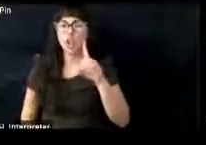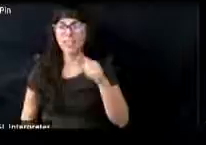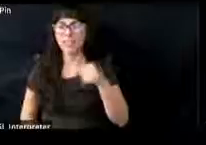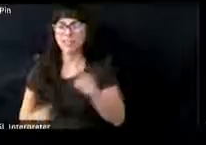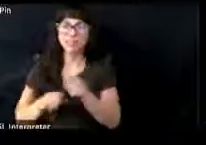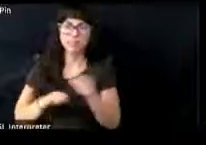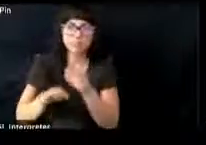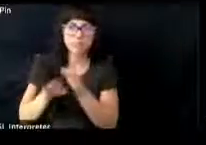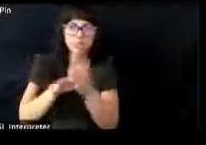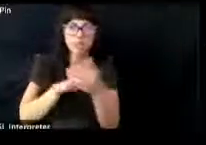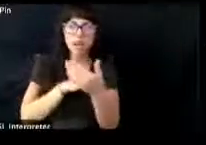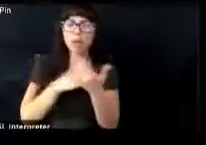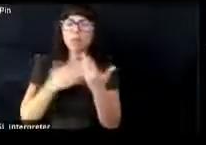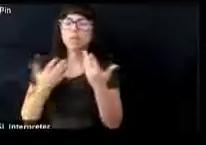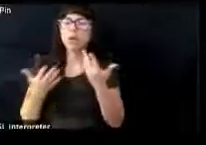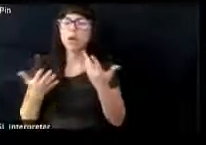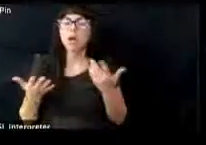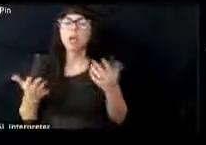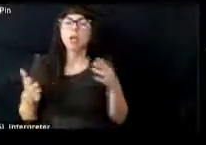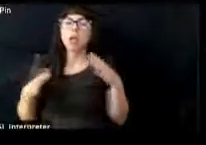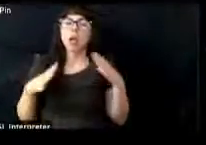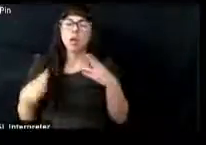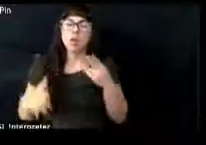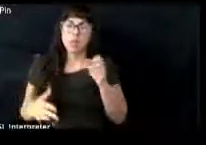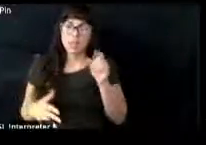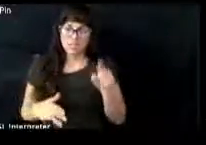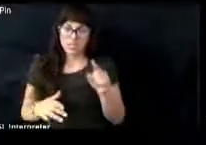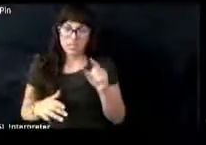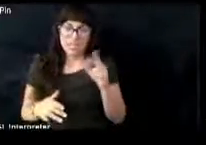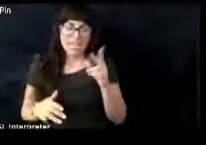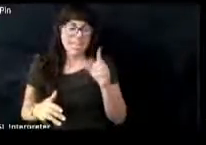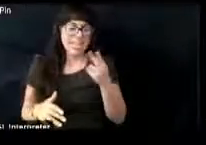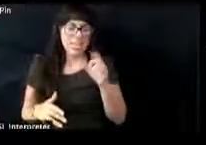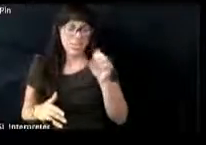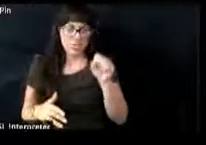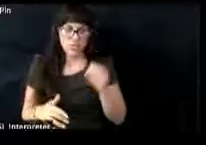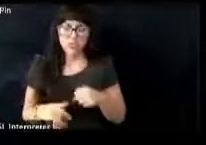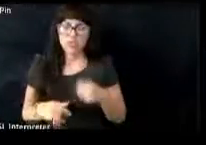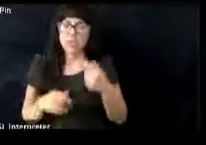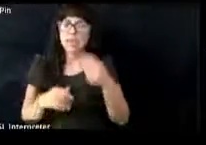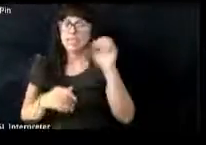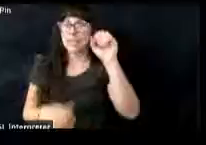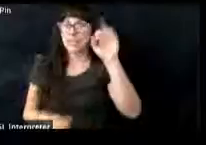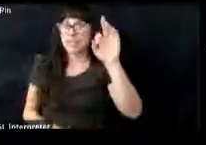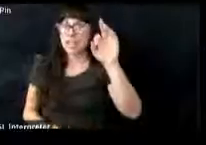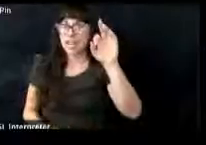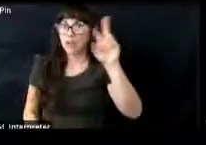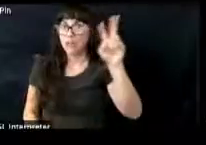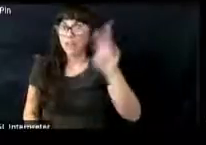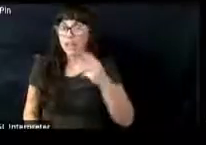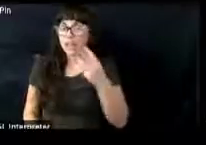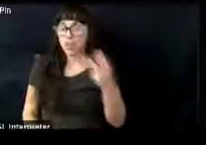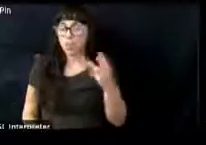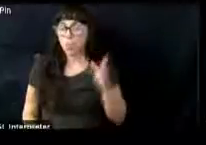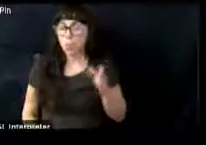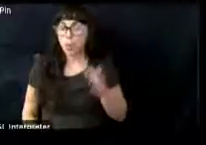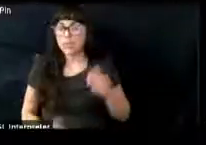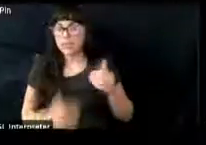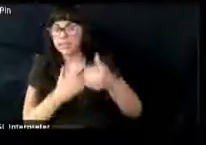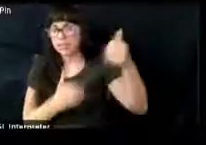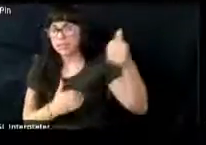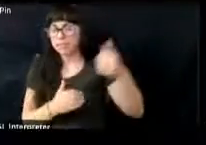both a physical and philosophical boundary between the San Fernando Valley and the west side. And in Lynch's dreamlike